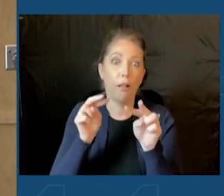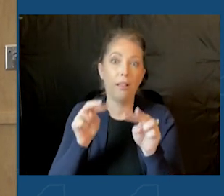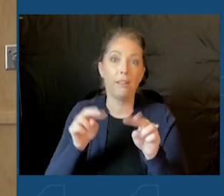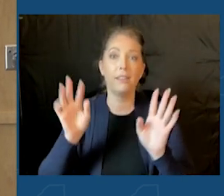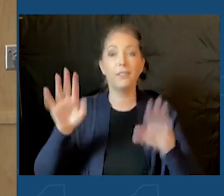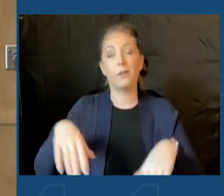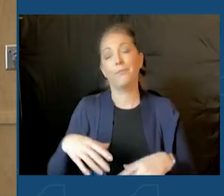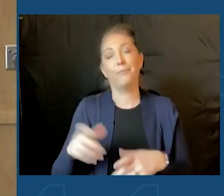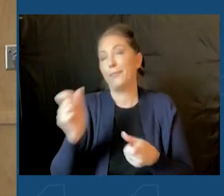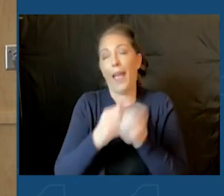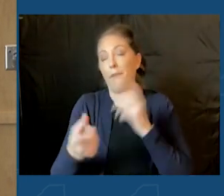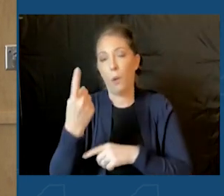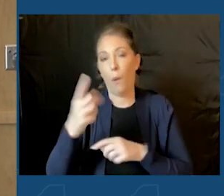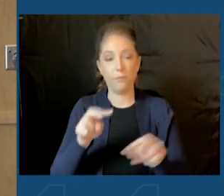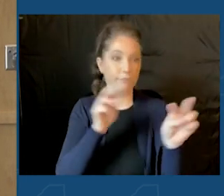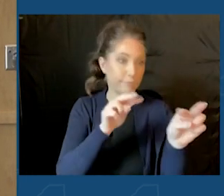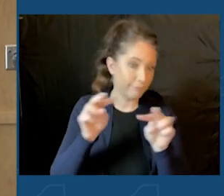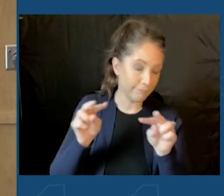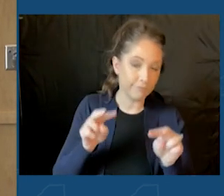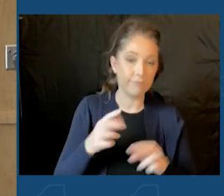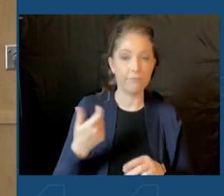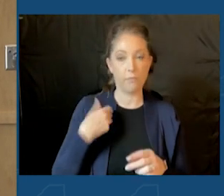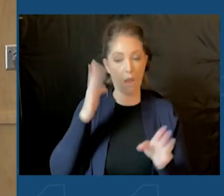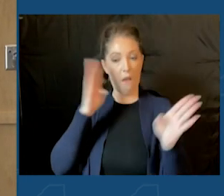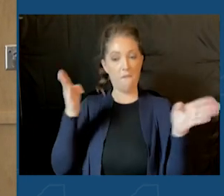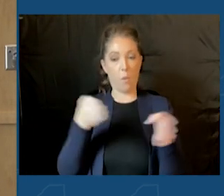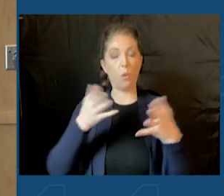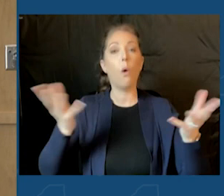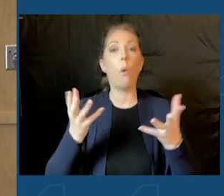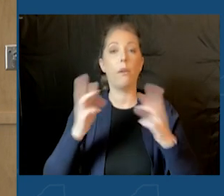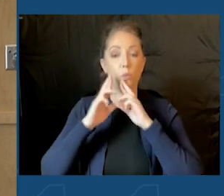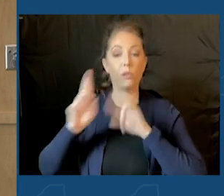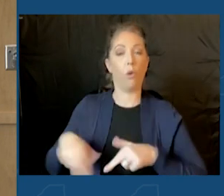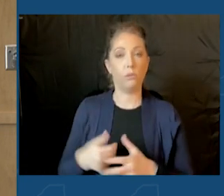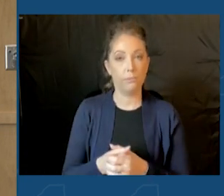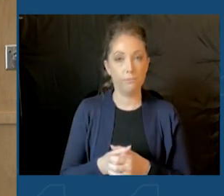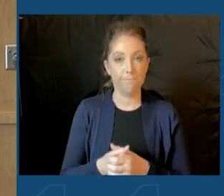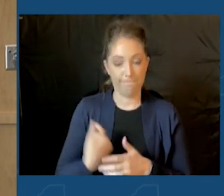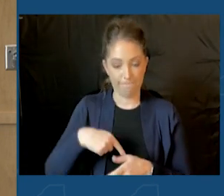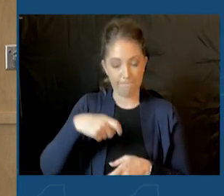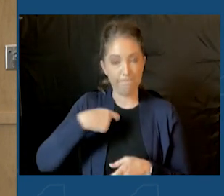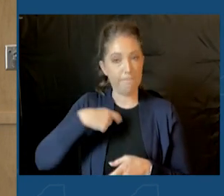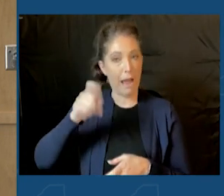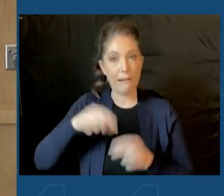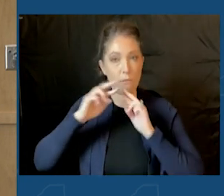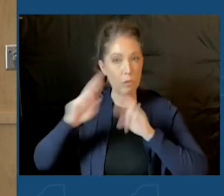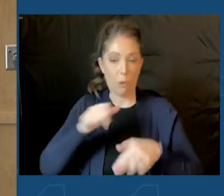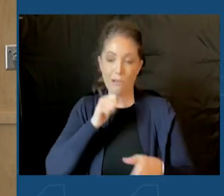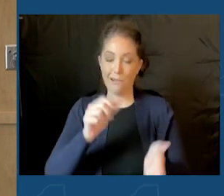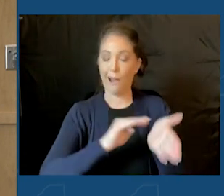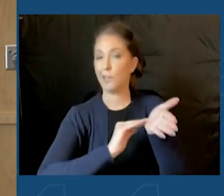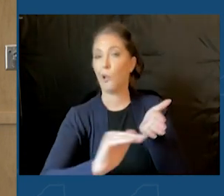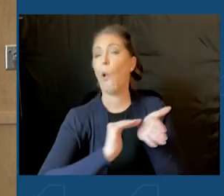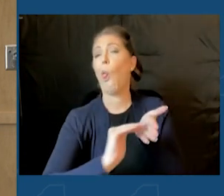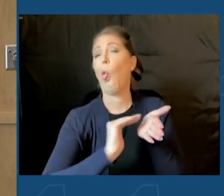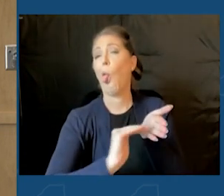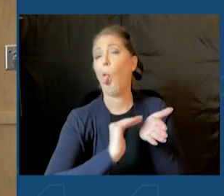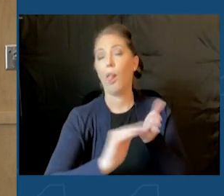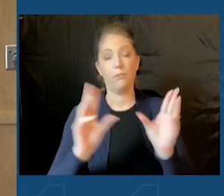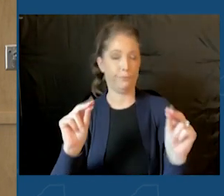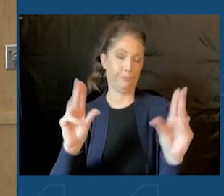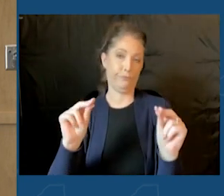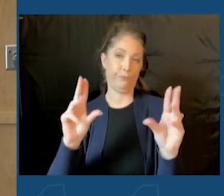of it. But because I'm focused on results, okay? I need results, never excuses. Never excuses. Will never be good enough for